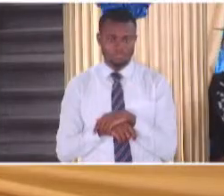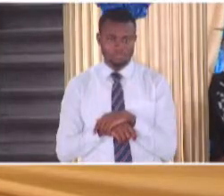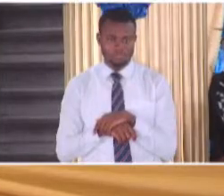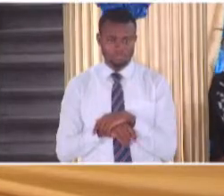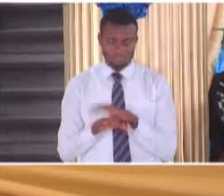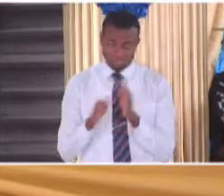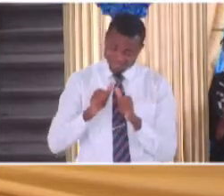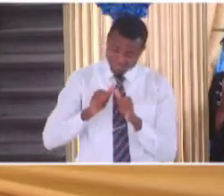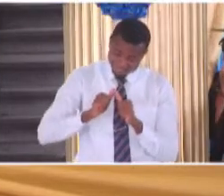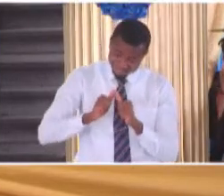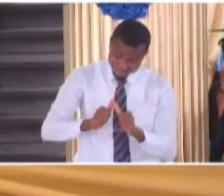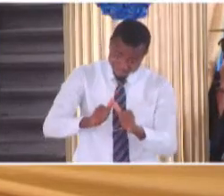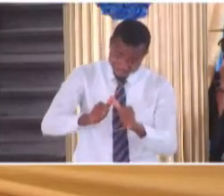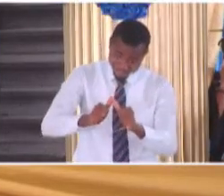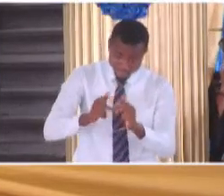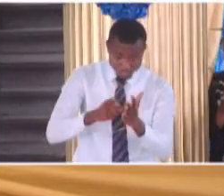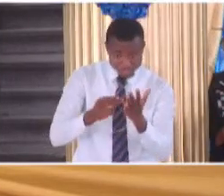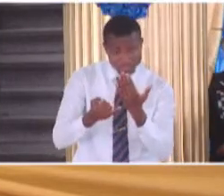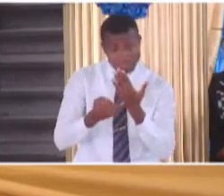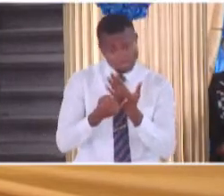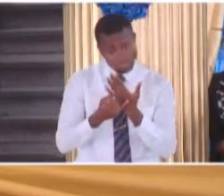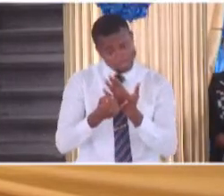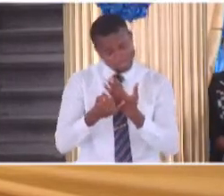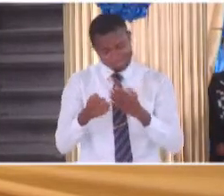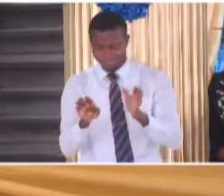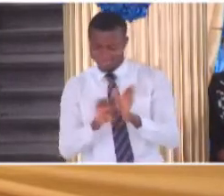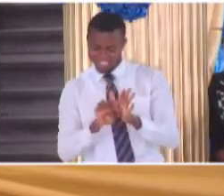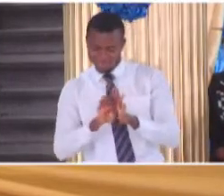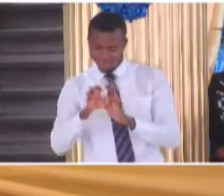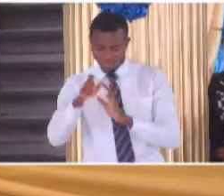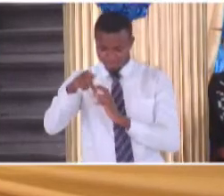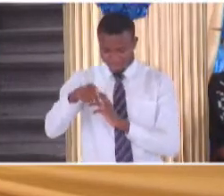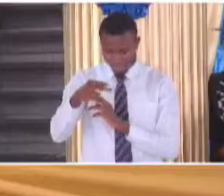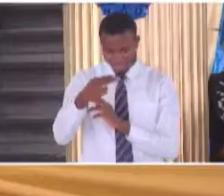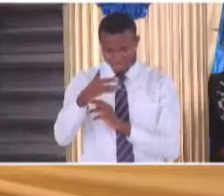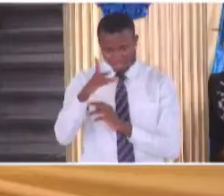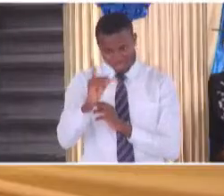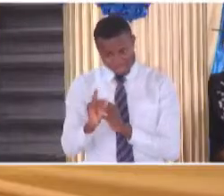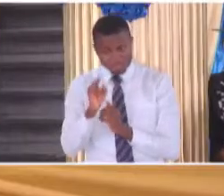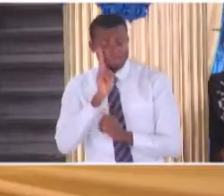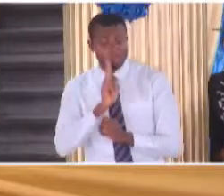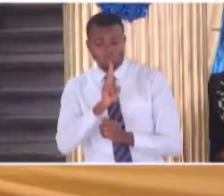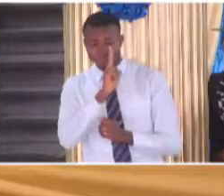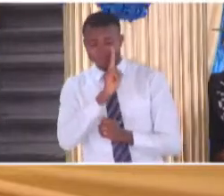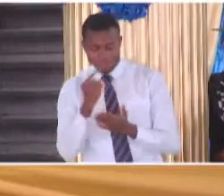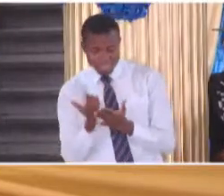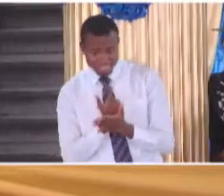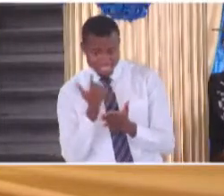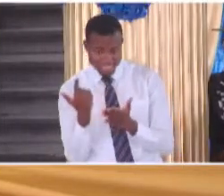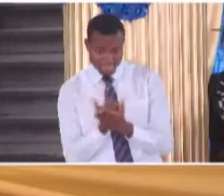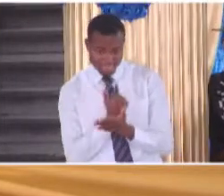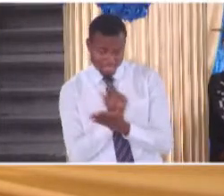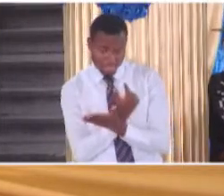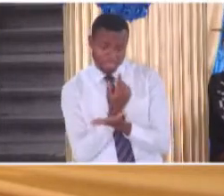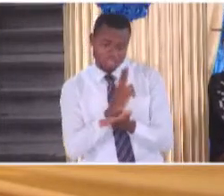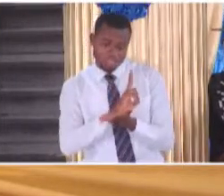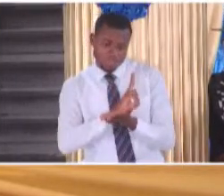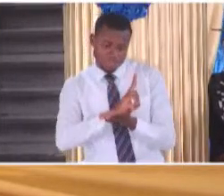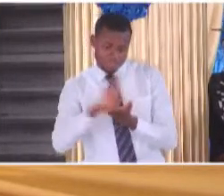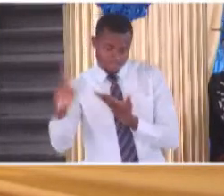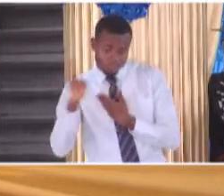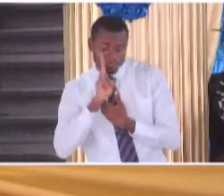Ongoing projects such as the PhD hostel and the Ghana University Staff Superannuation Scheme,